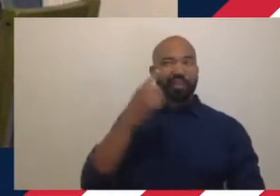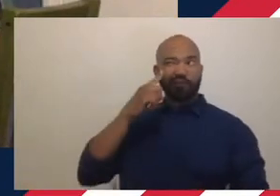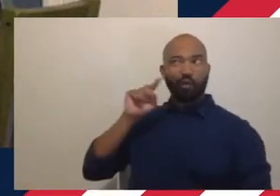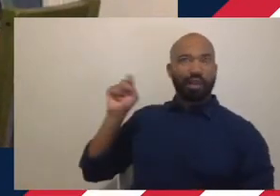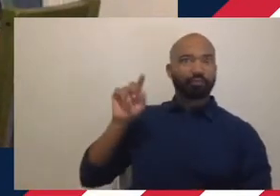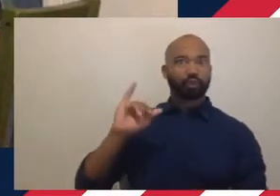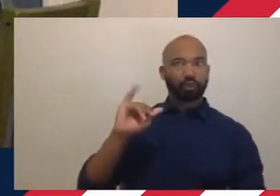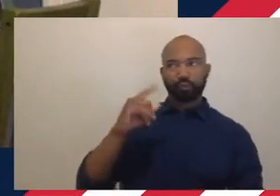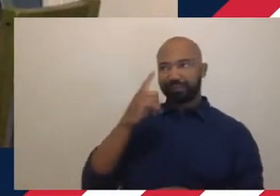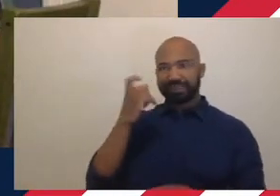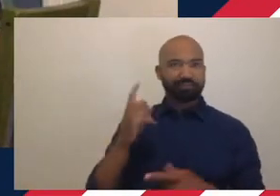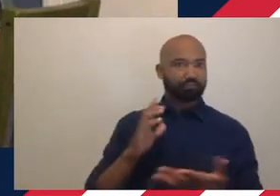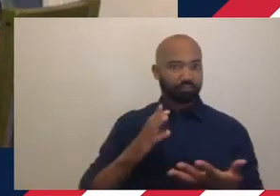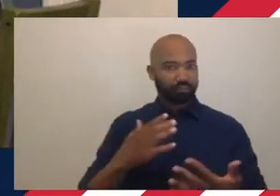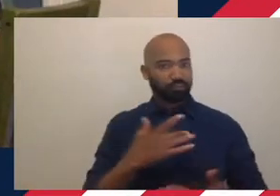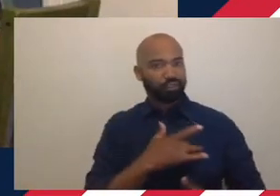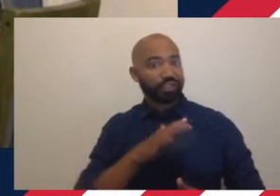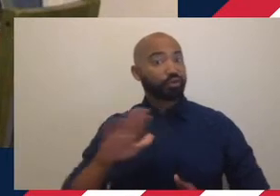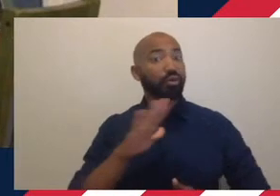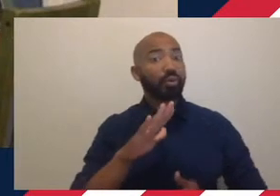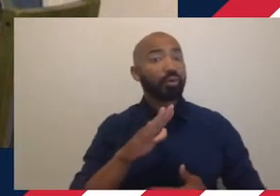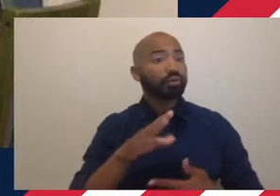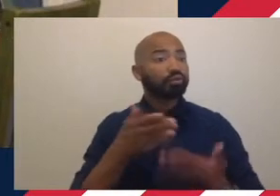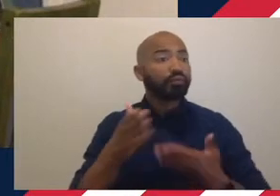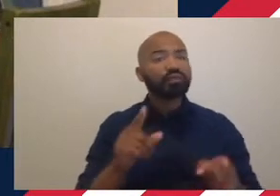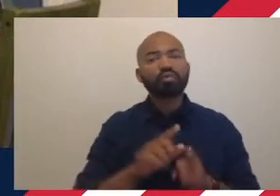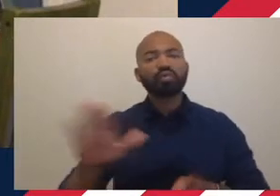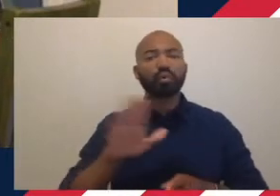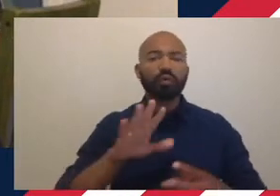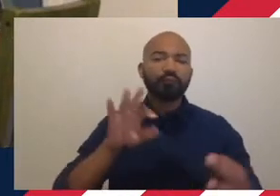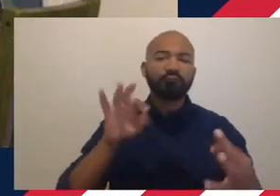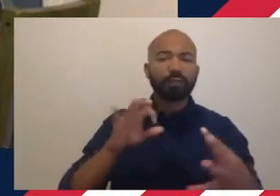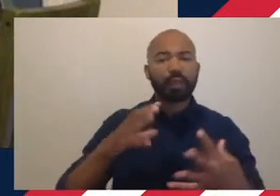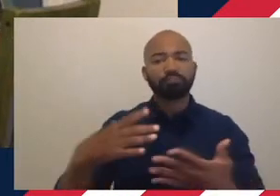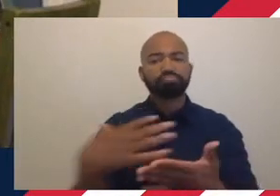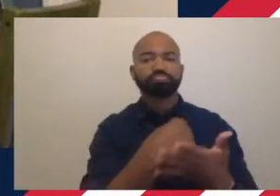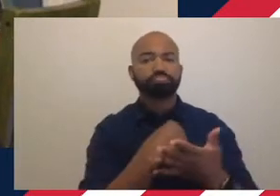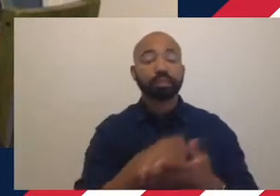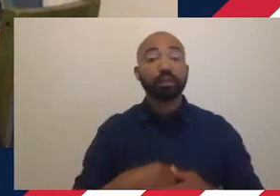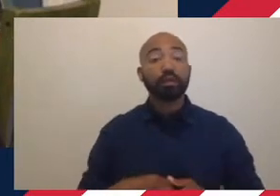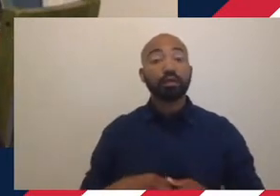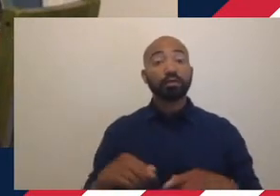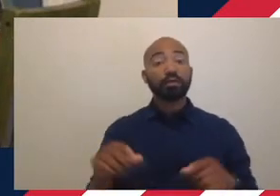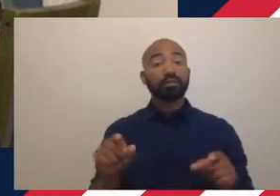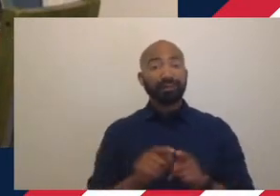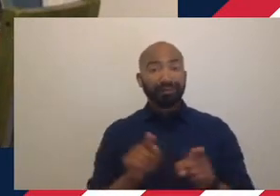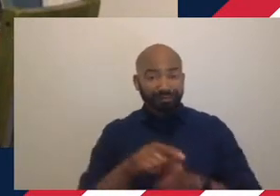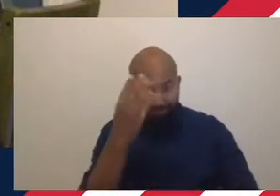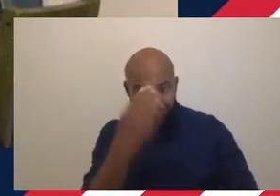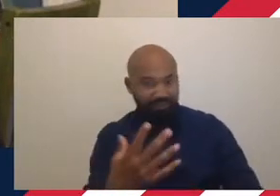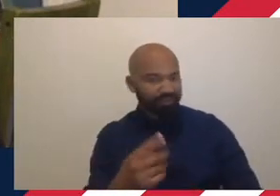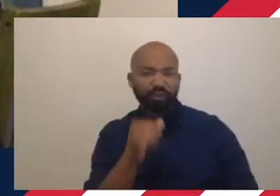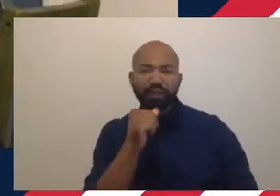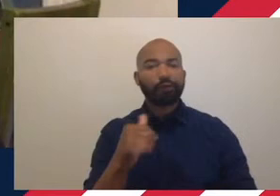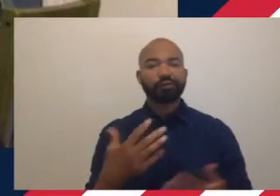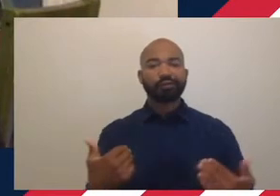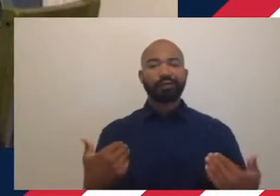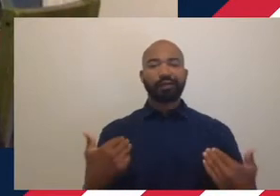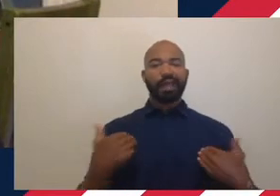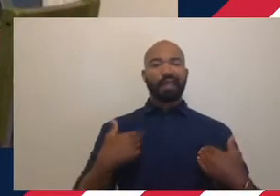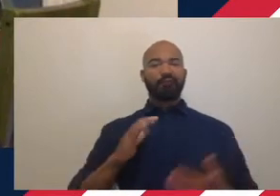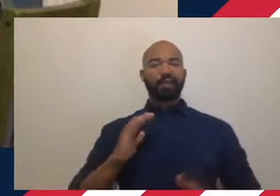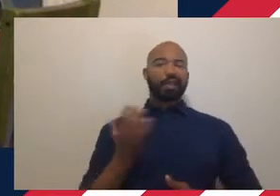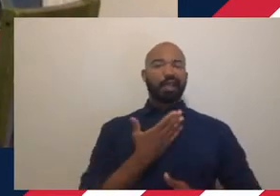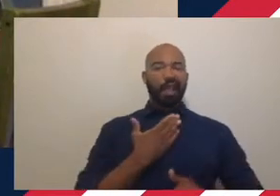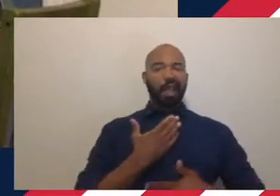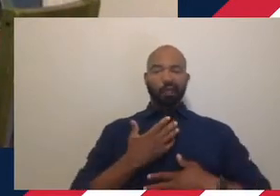both your service and your input. Now, unlike our Republican counterparts, we don't cut and paste our platforms from years